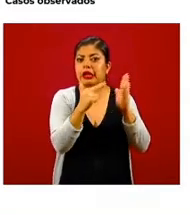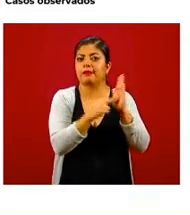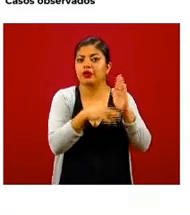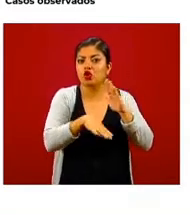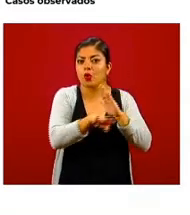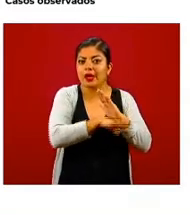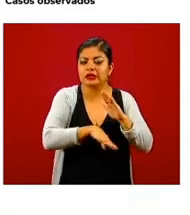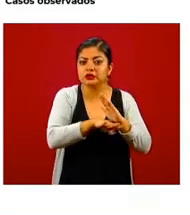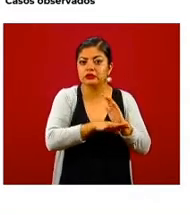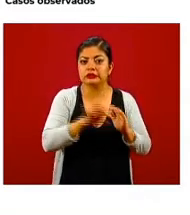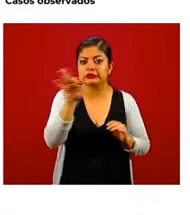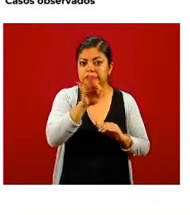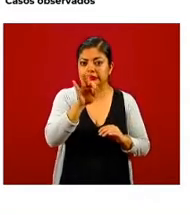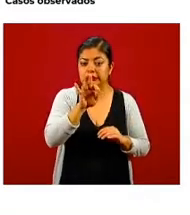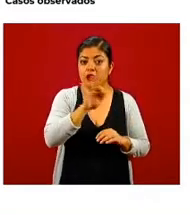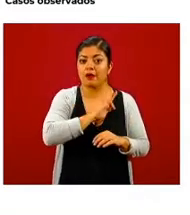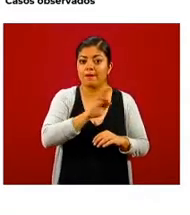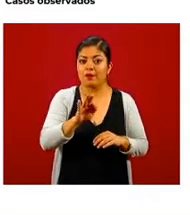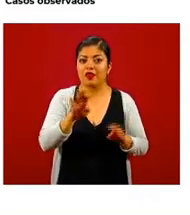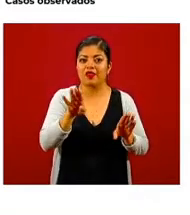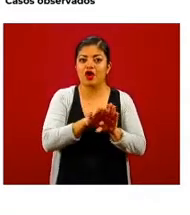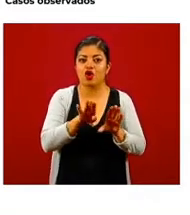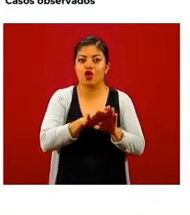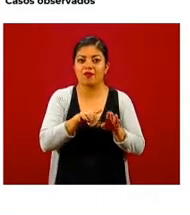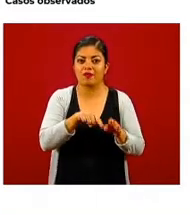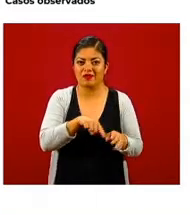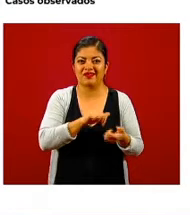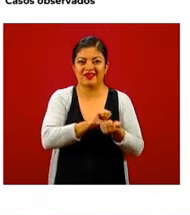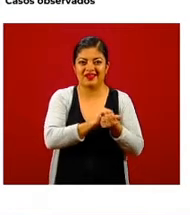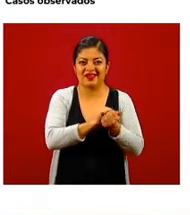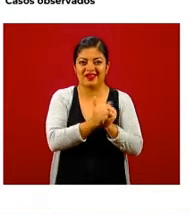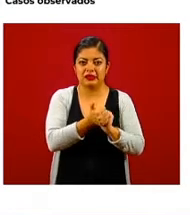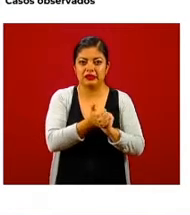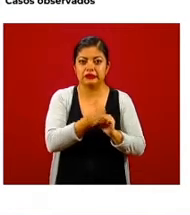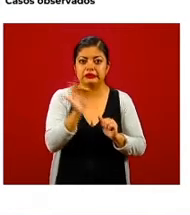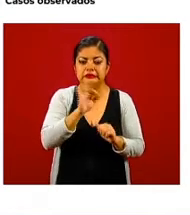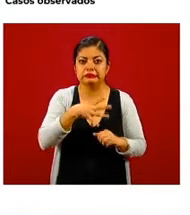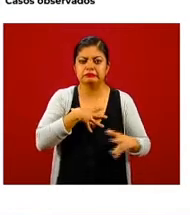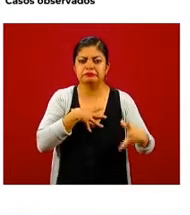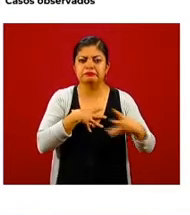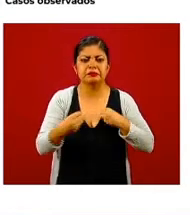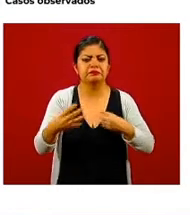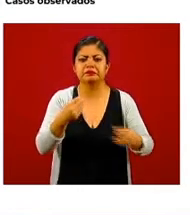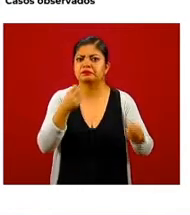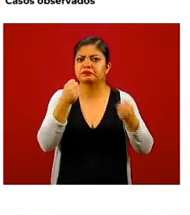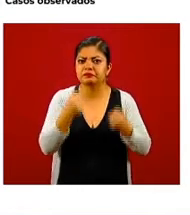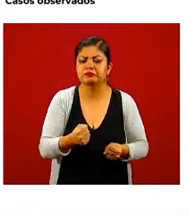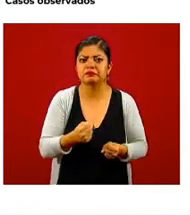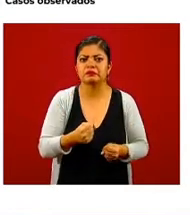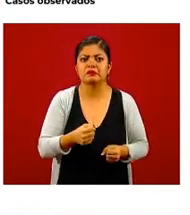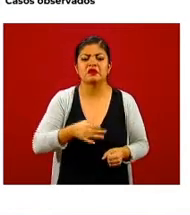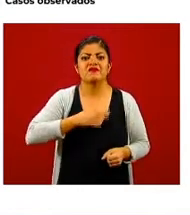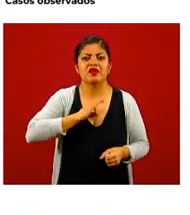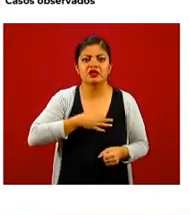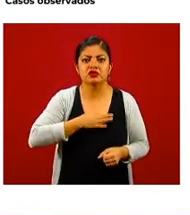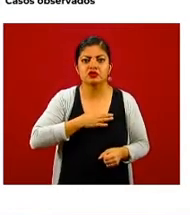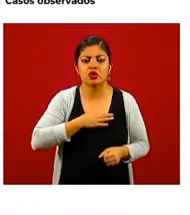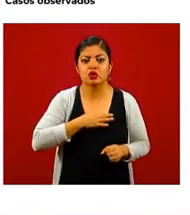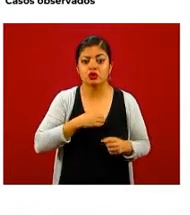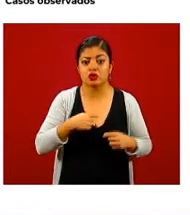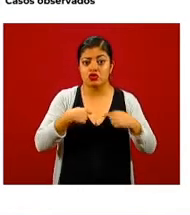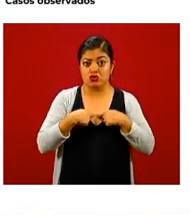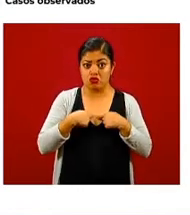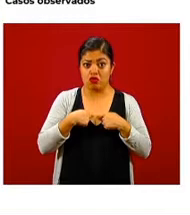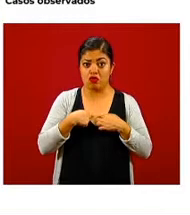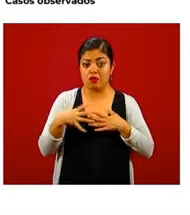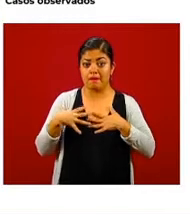model that speaks to the probability of how susceptible being exposed to the virus